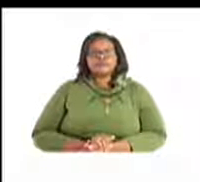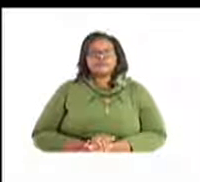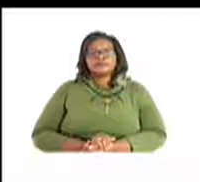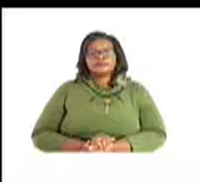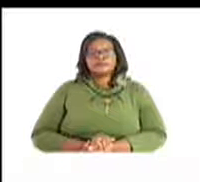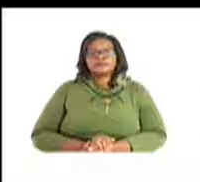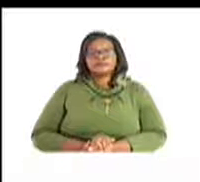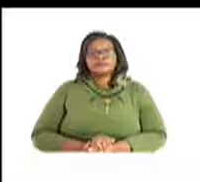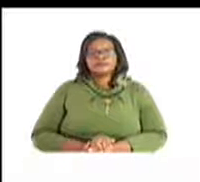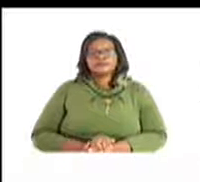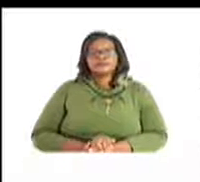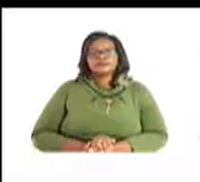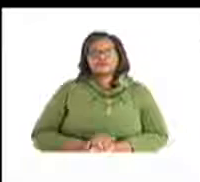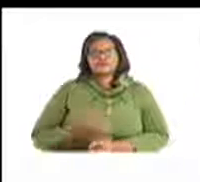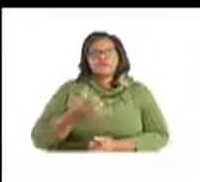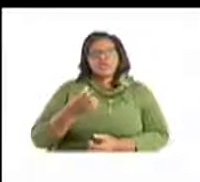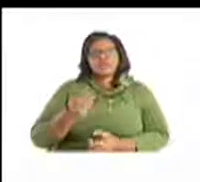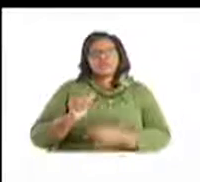Then we are having activity